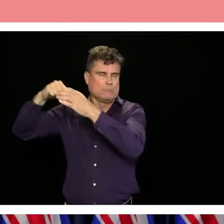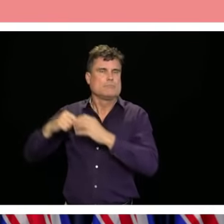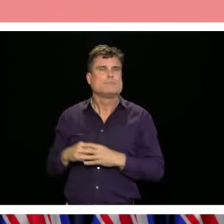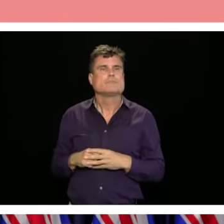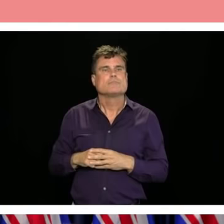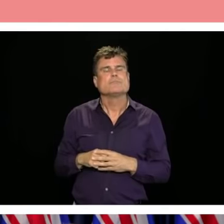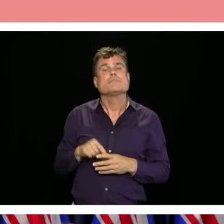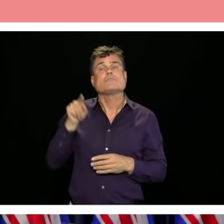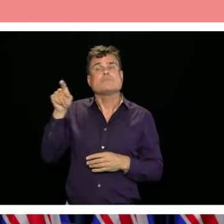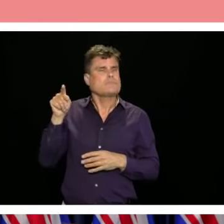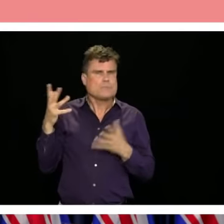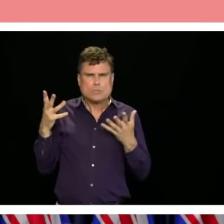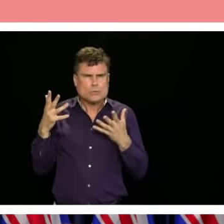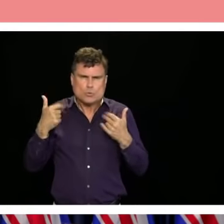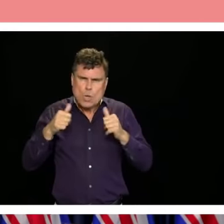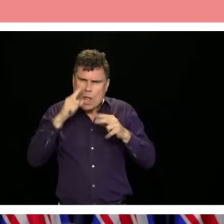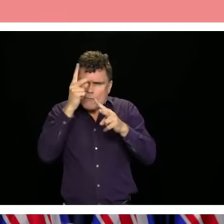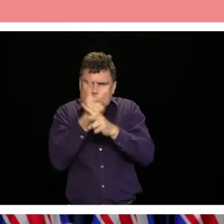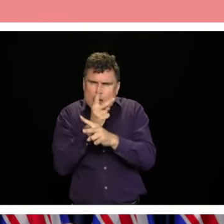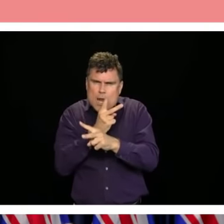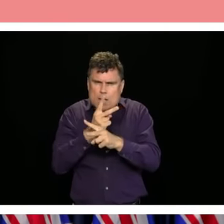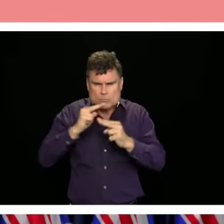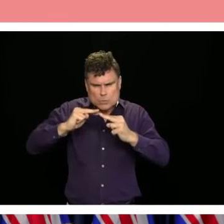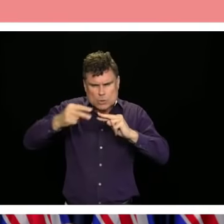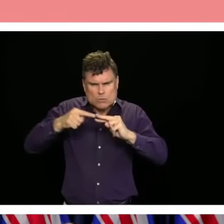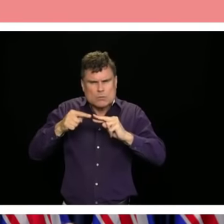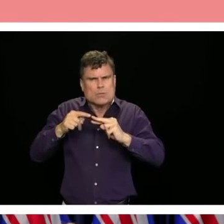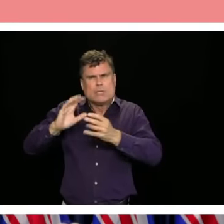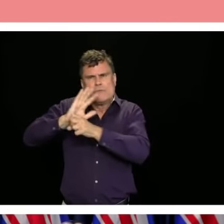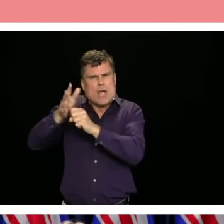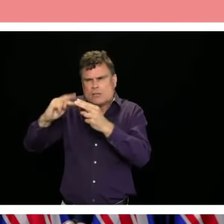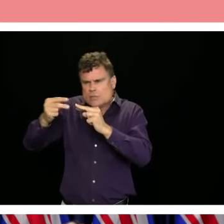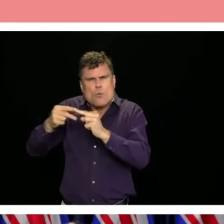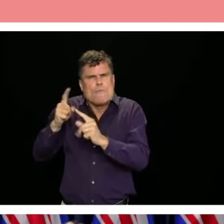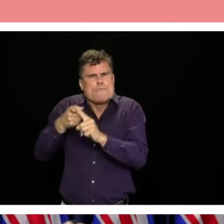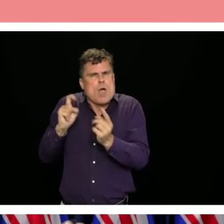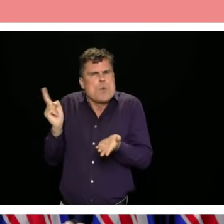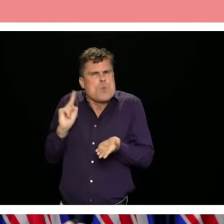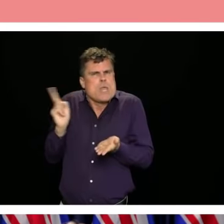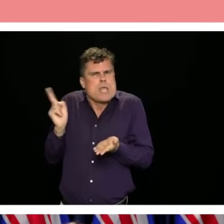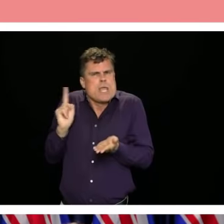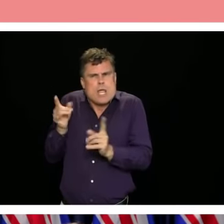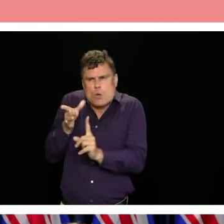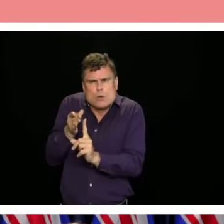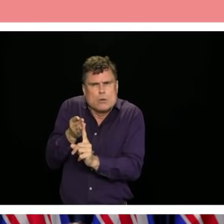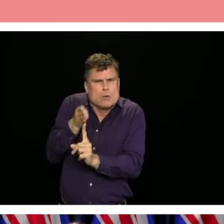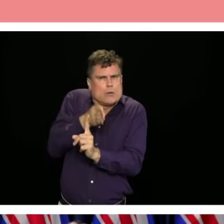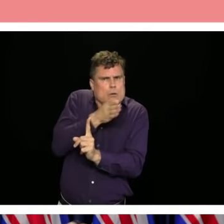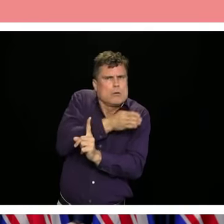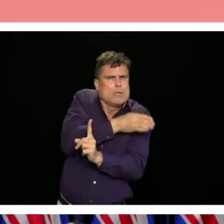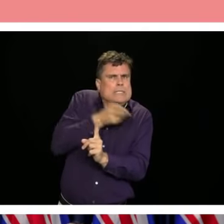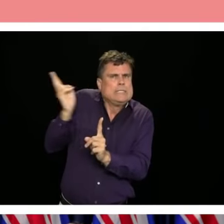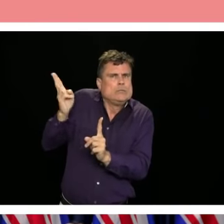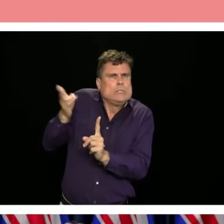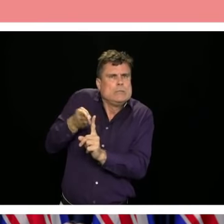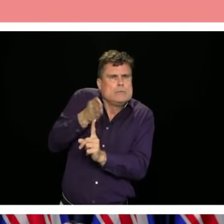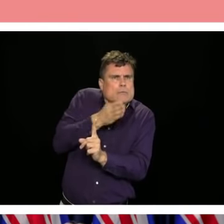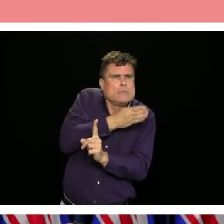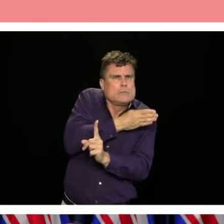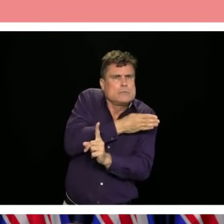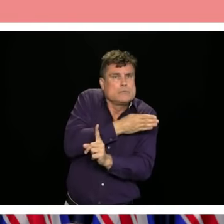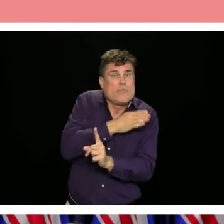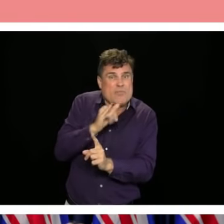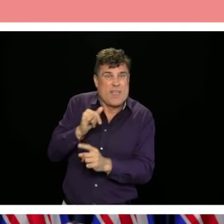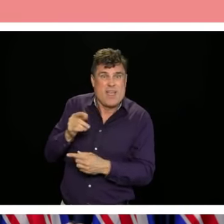genetic or genomic epidemiology. And this is some really leading edge work that has been done out of the